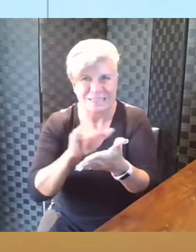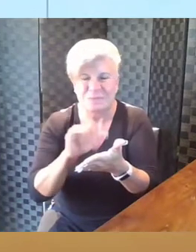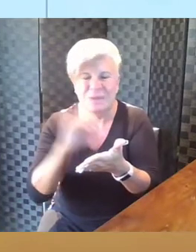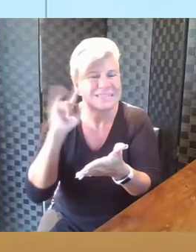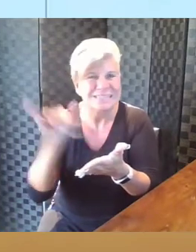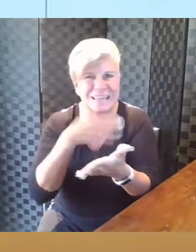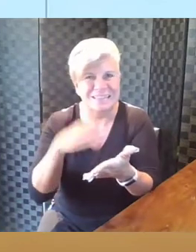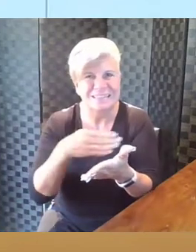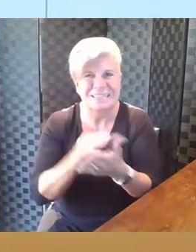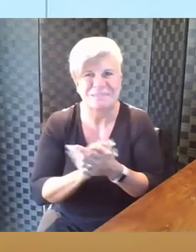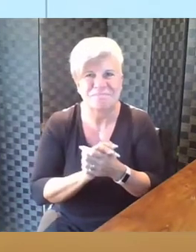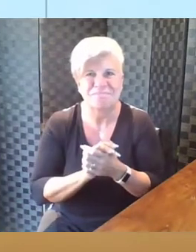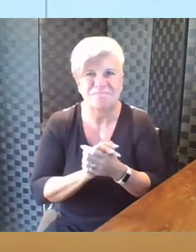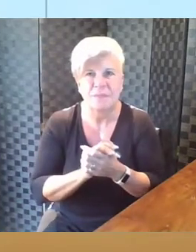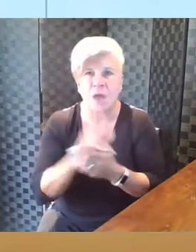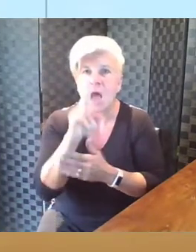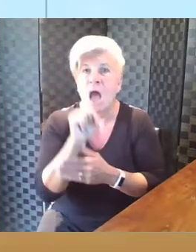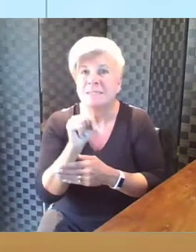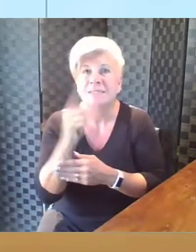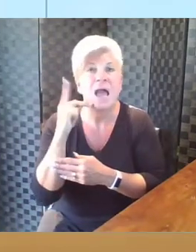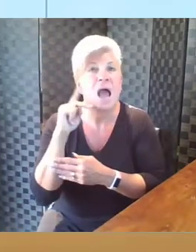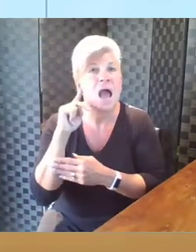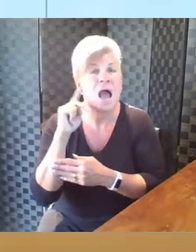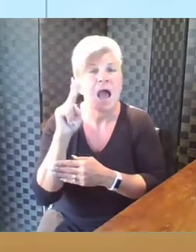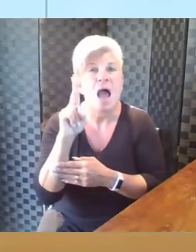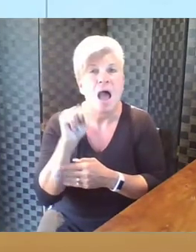What do you walk on? Your feet.